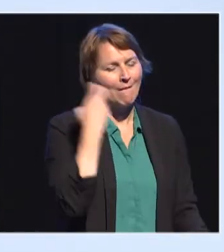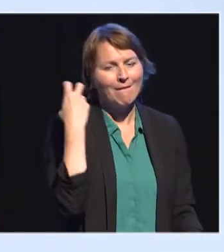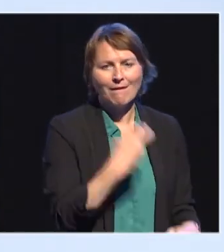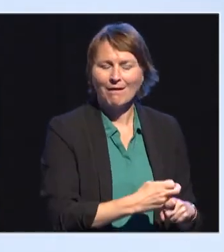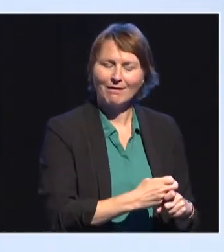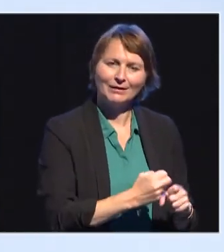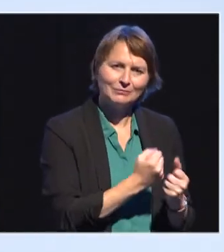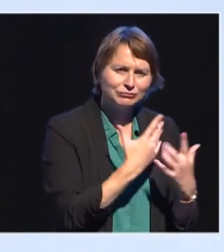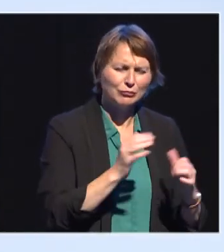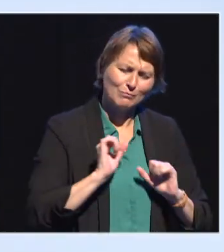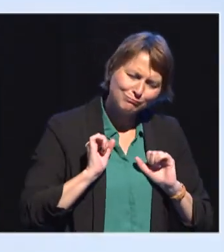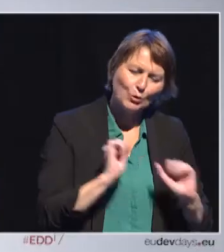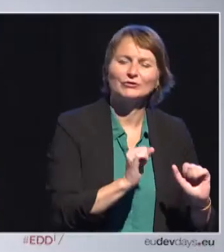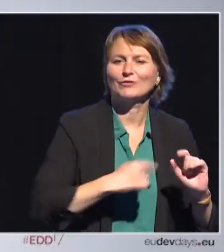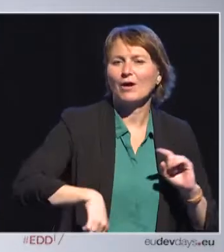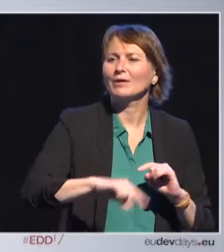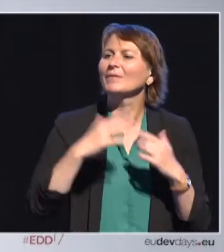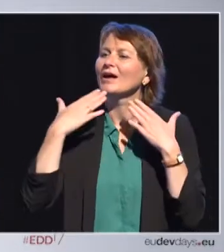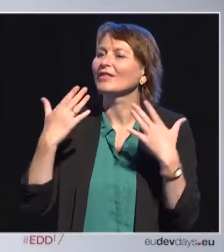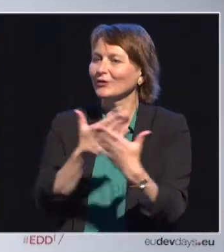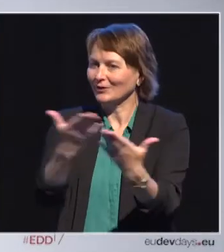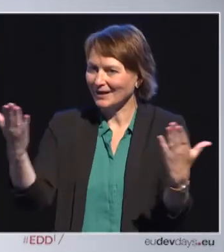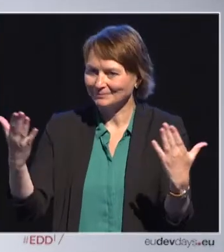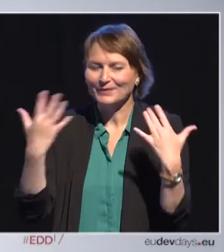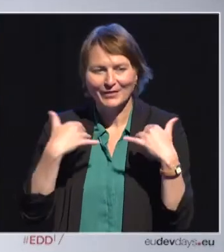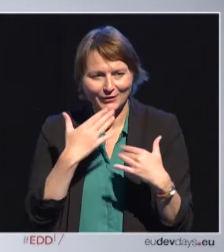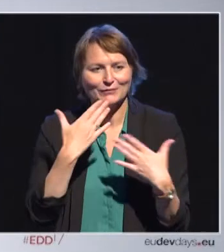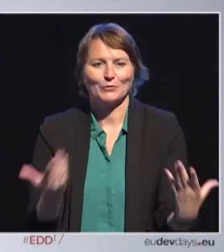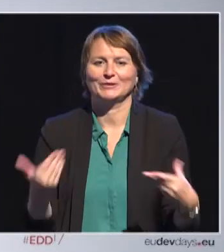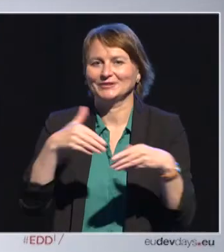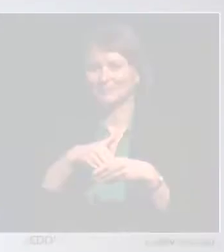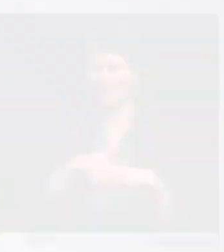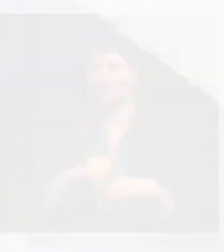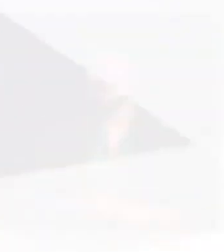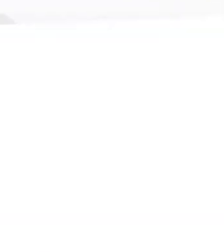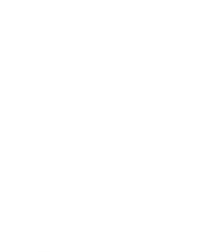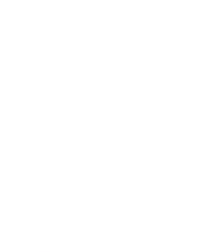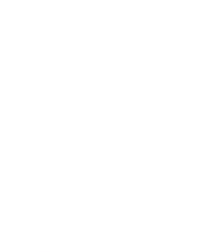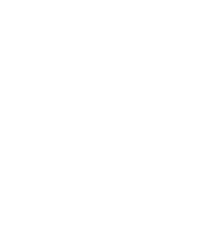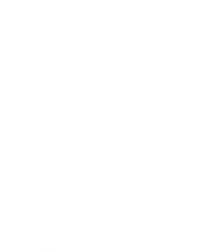full of push for all of us. And thank you again for your participation.